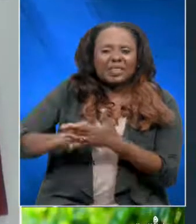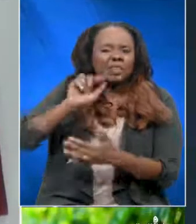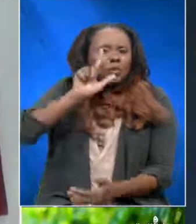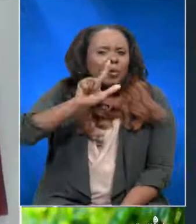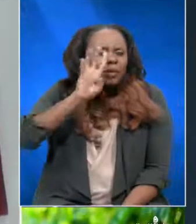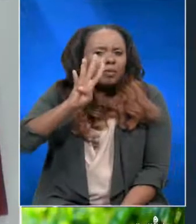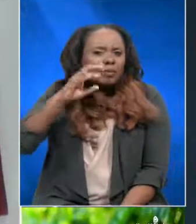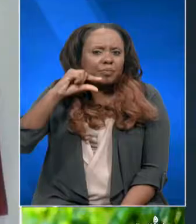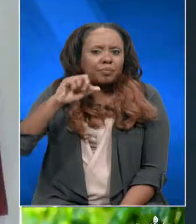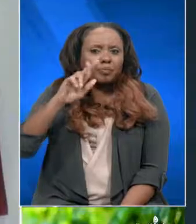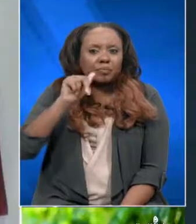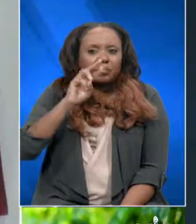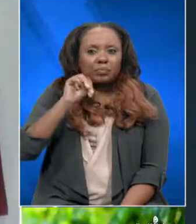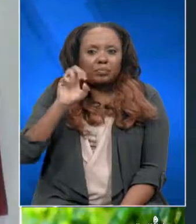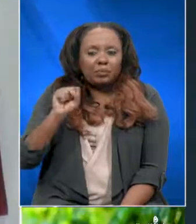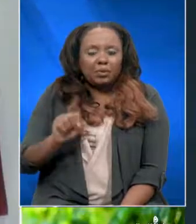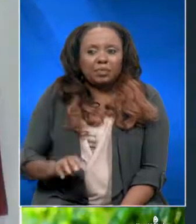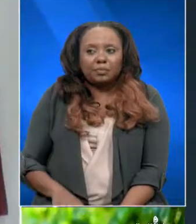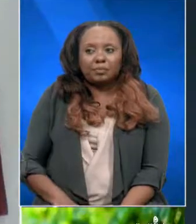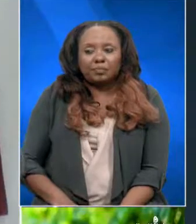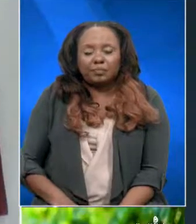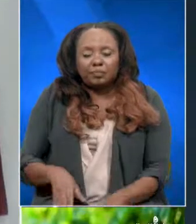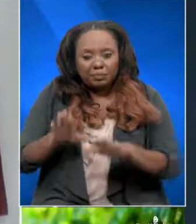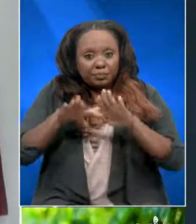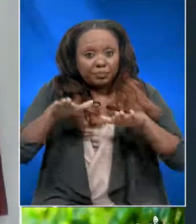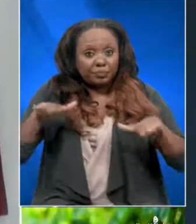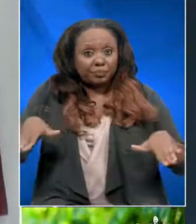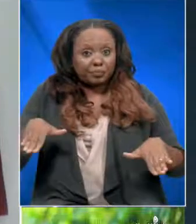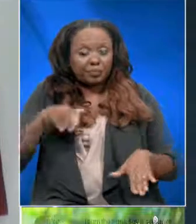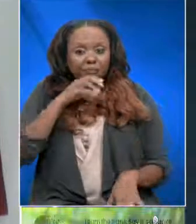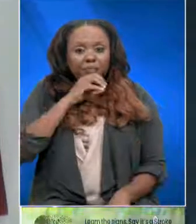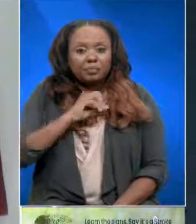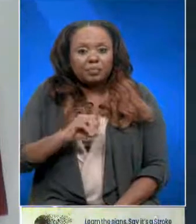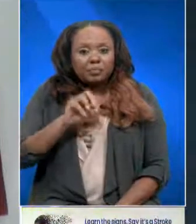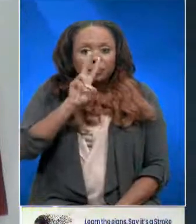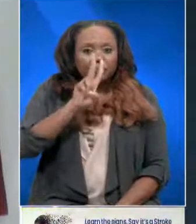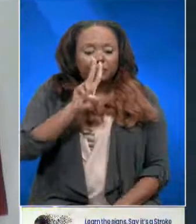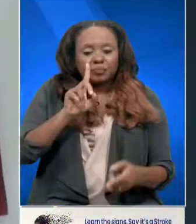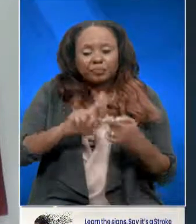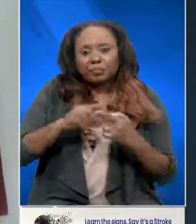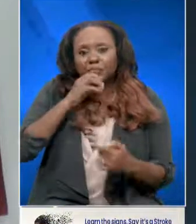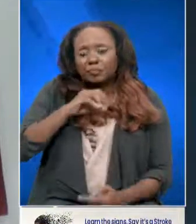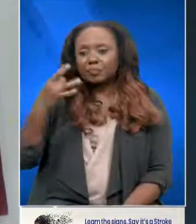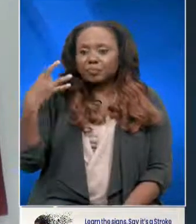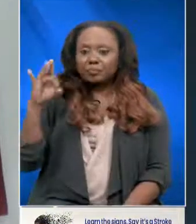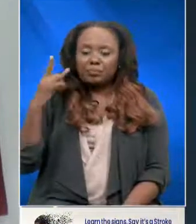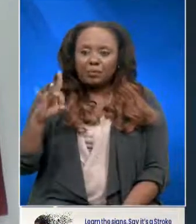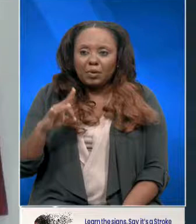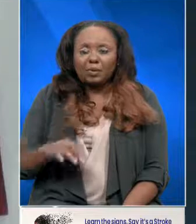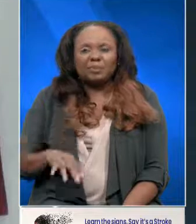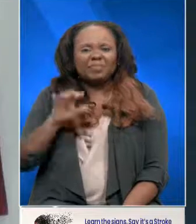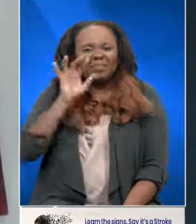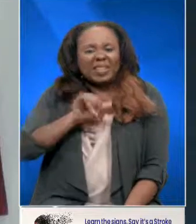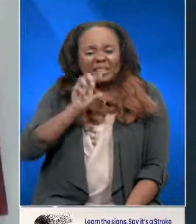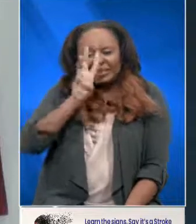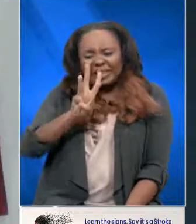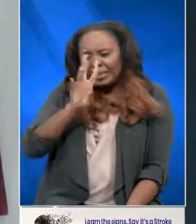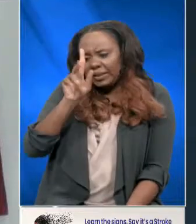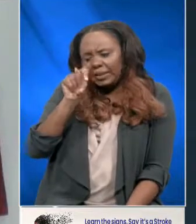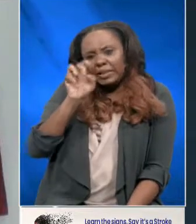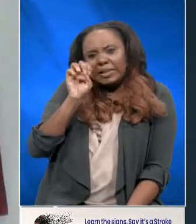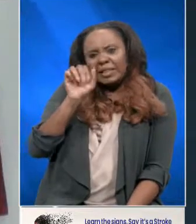grams. And for children in between ages, I guess 2 to 18, it's 6 teaspoons of added